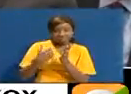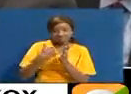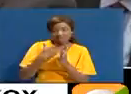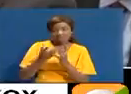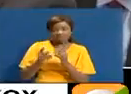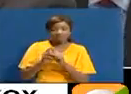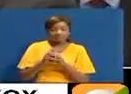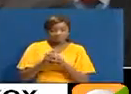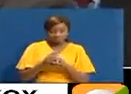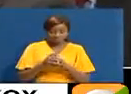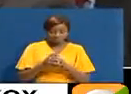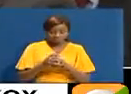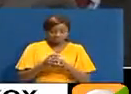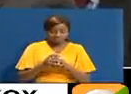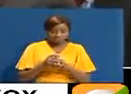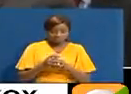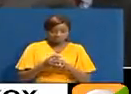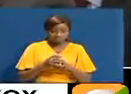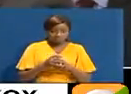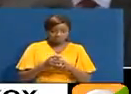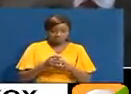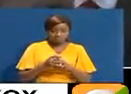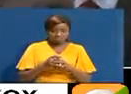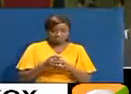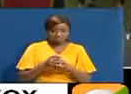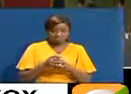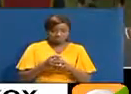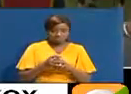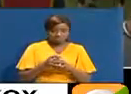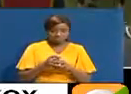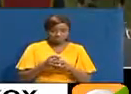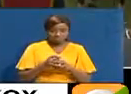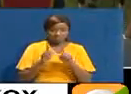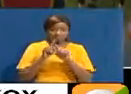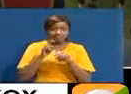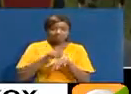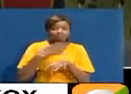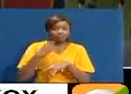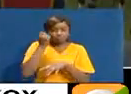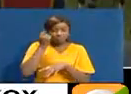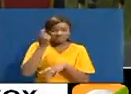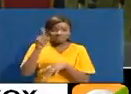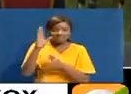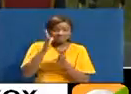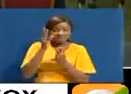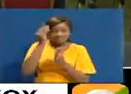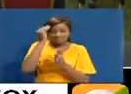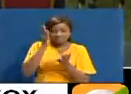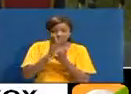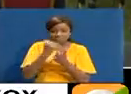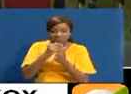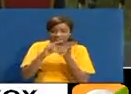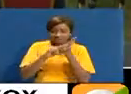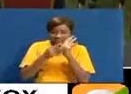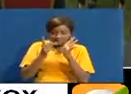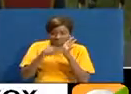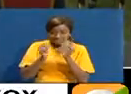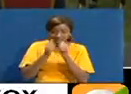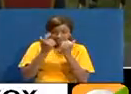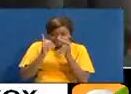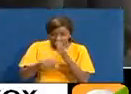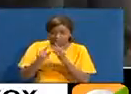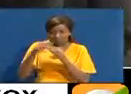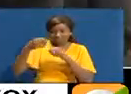for many of us, in this field when we wanted to understand what was happening in the education sector. And of course, following the launch